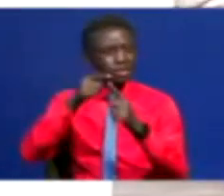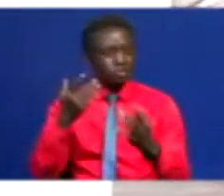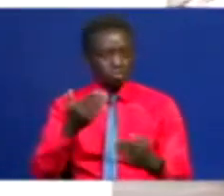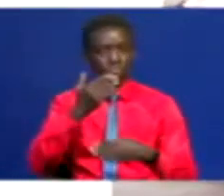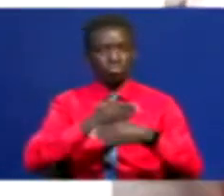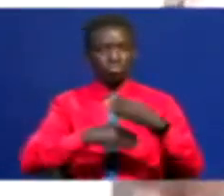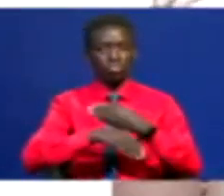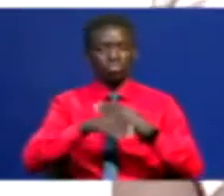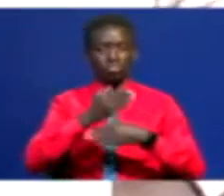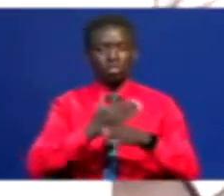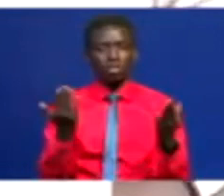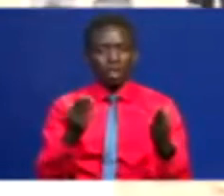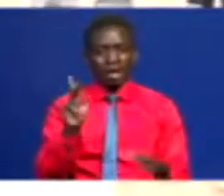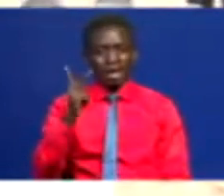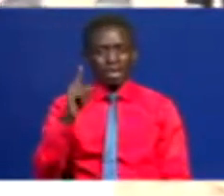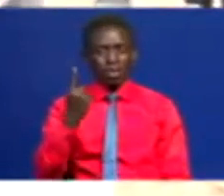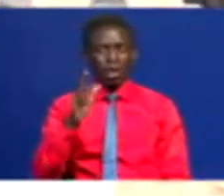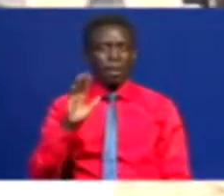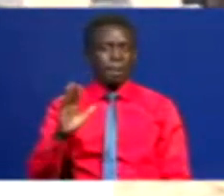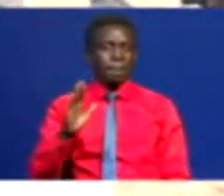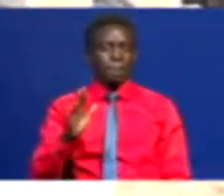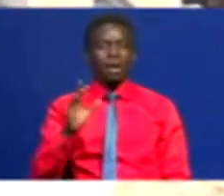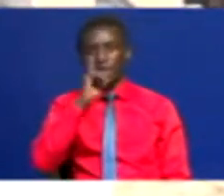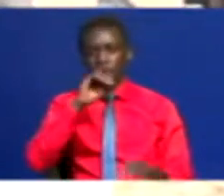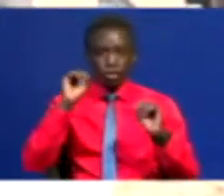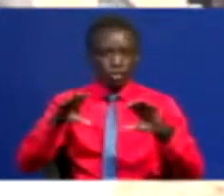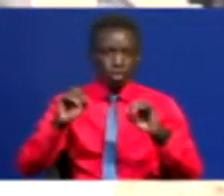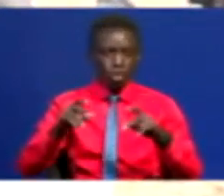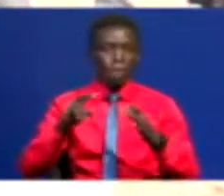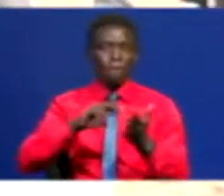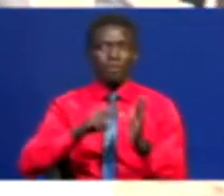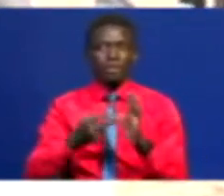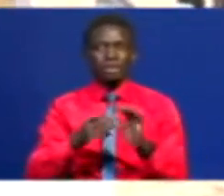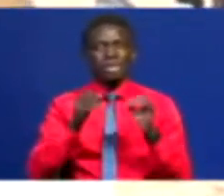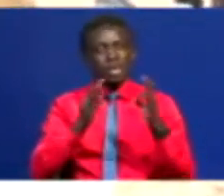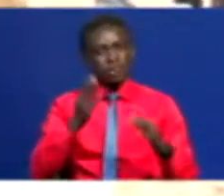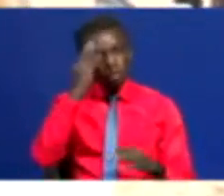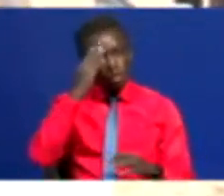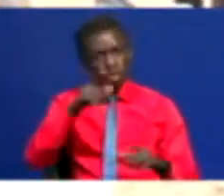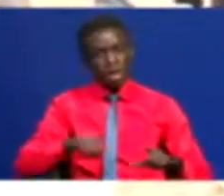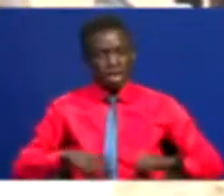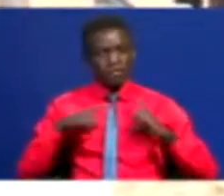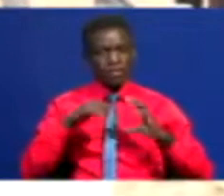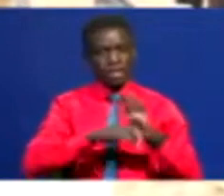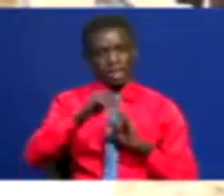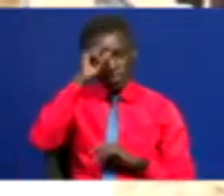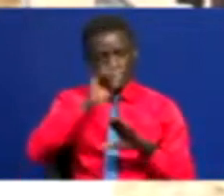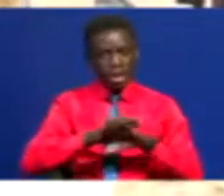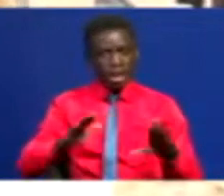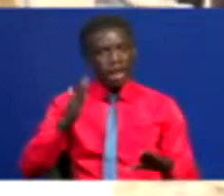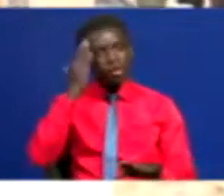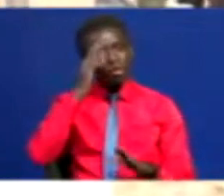Guard Camp project. Wale watu ambao wanajua wako kwa mashamba ya umma, yule mtu anajua kwamba alinunua manyumba